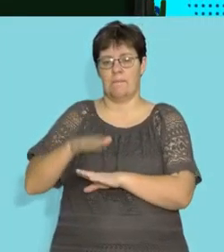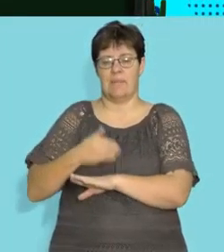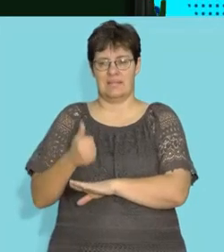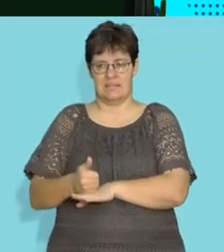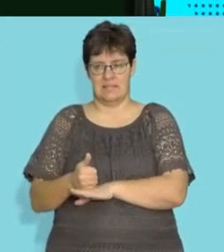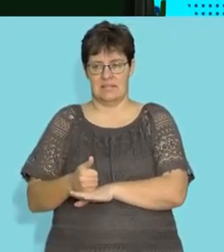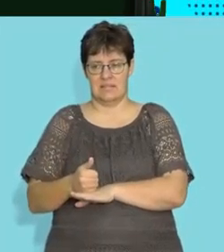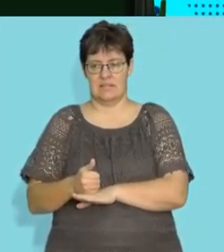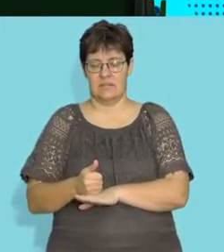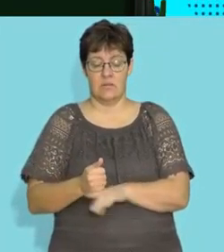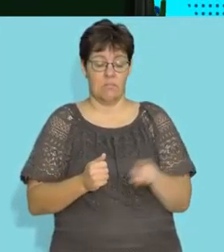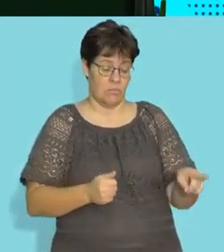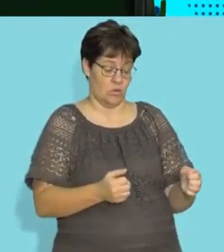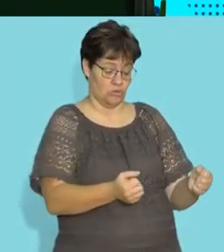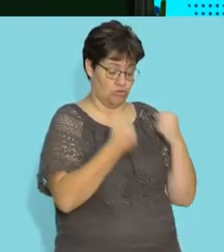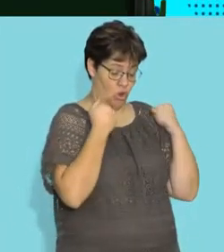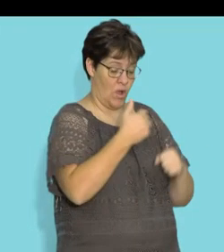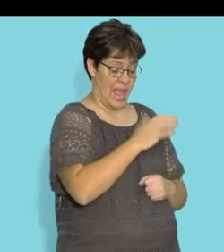one proton.